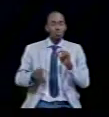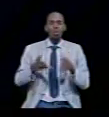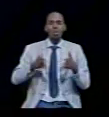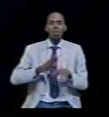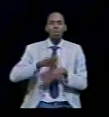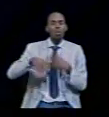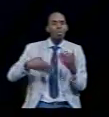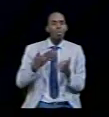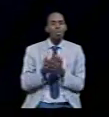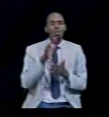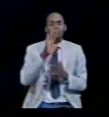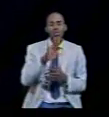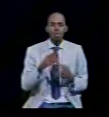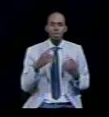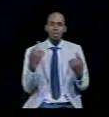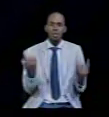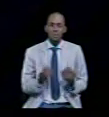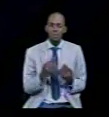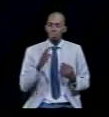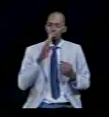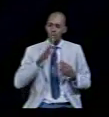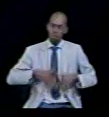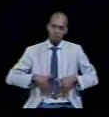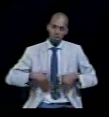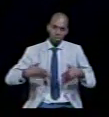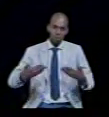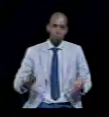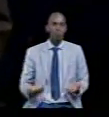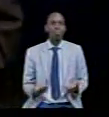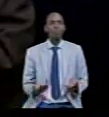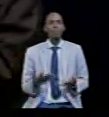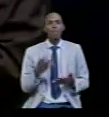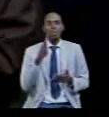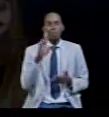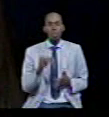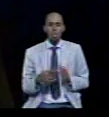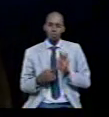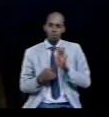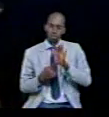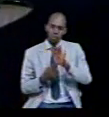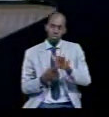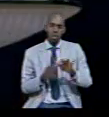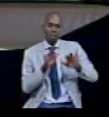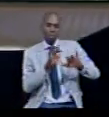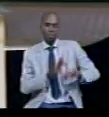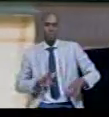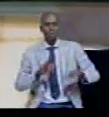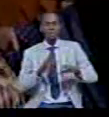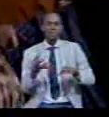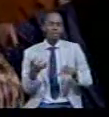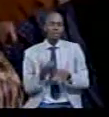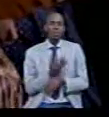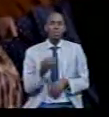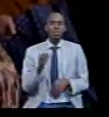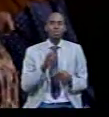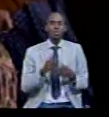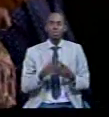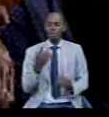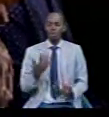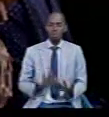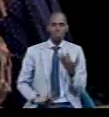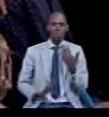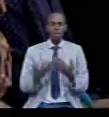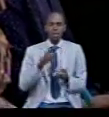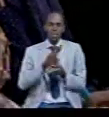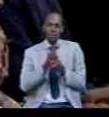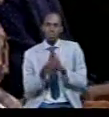away by showing mercy, throwing them into the fire. Repent of